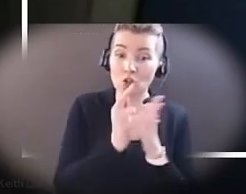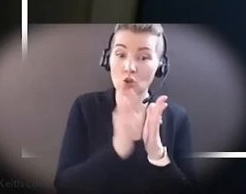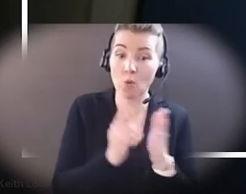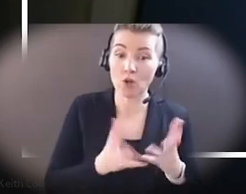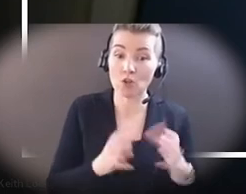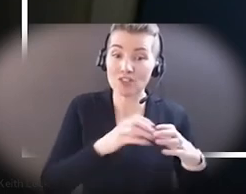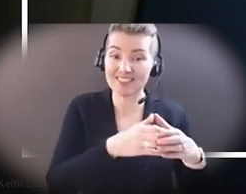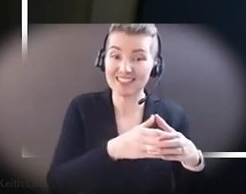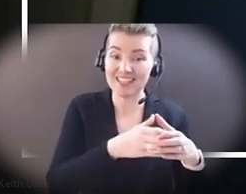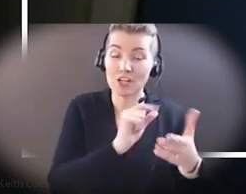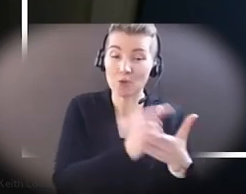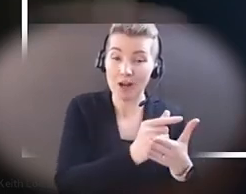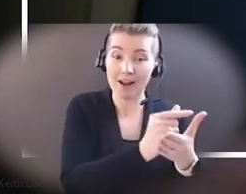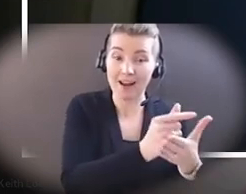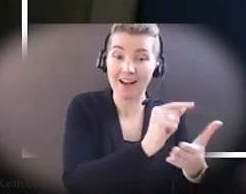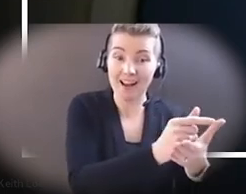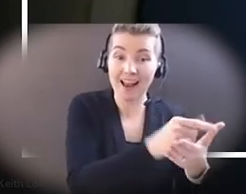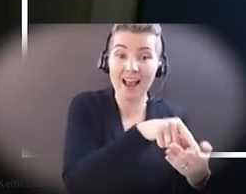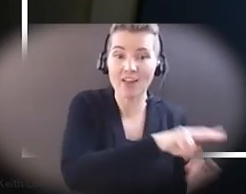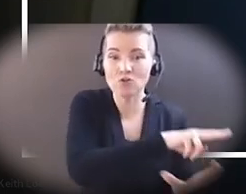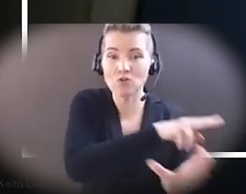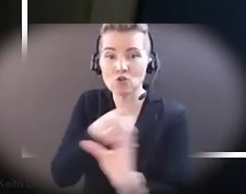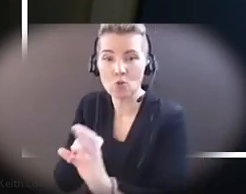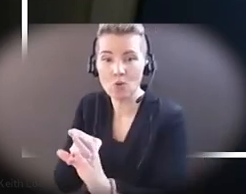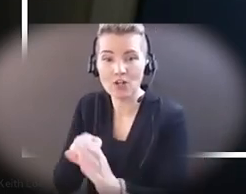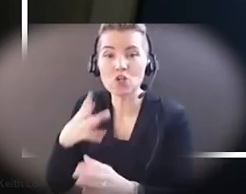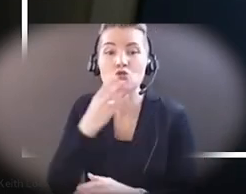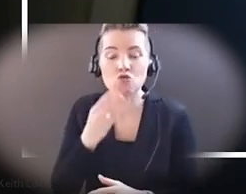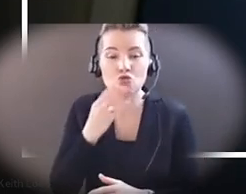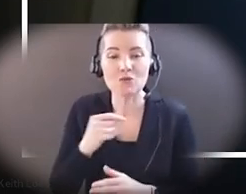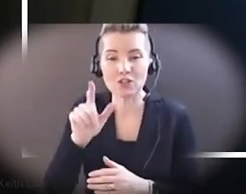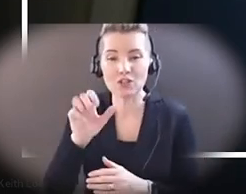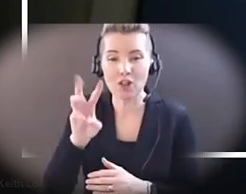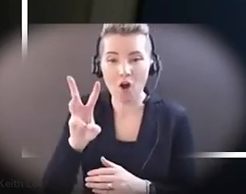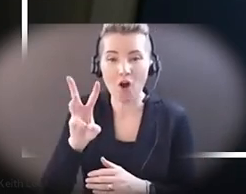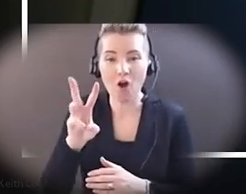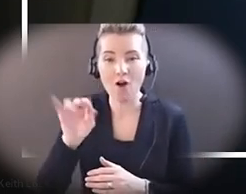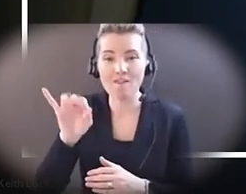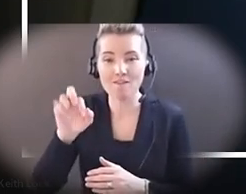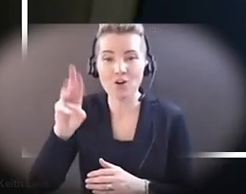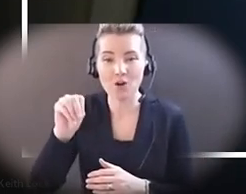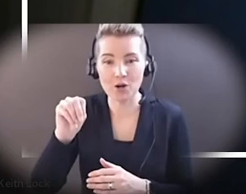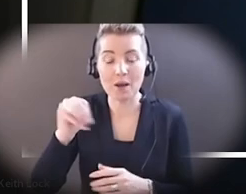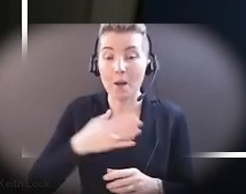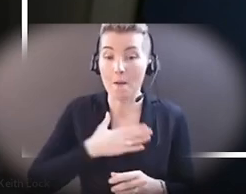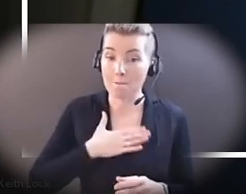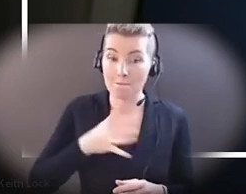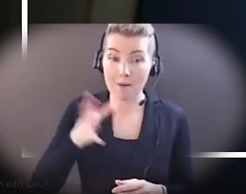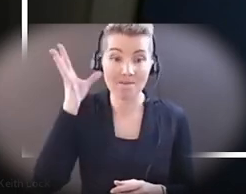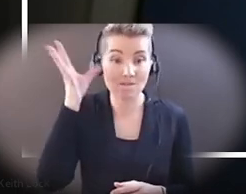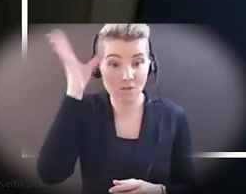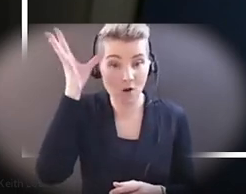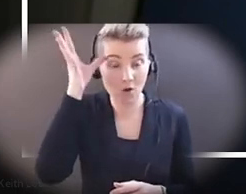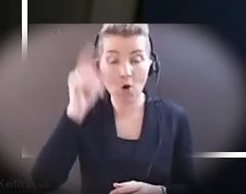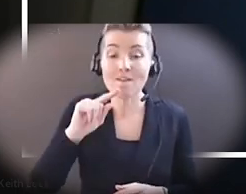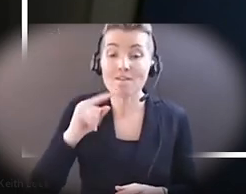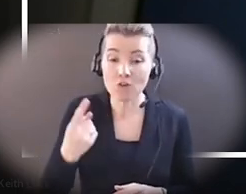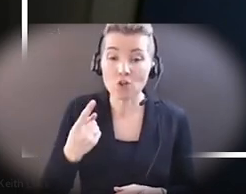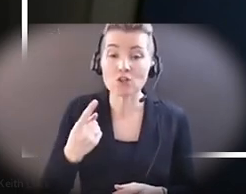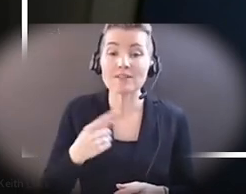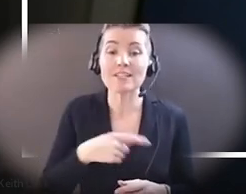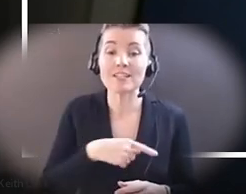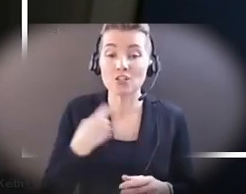law firms. And the same with my father. He was the first Chinese pharmacist in east of the